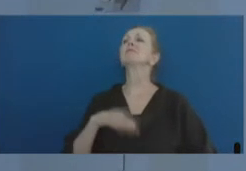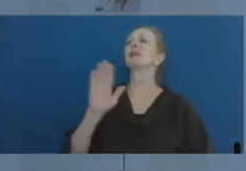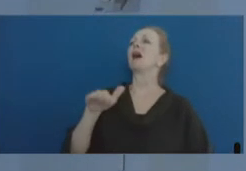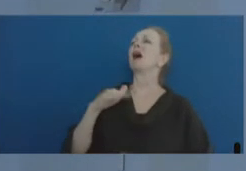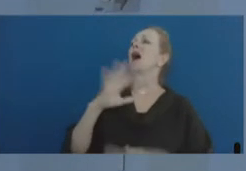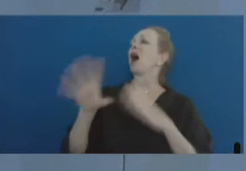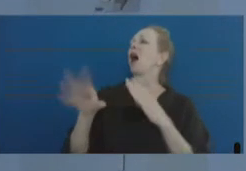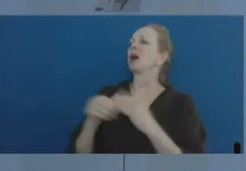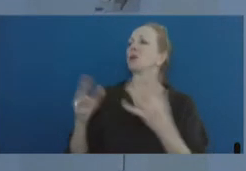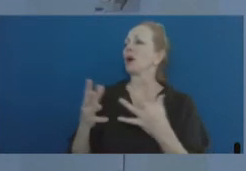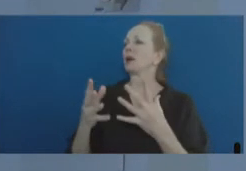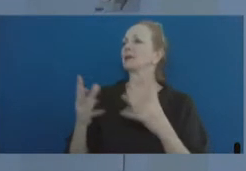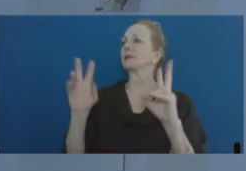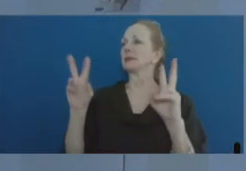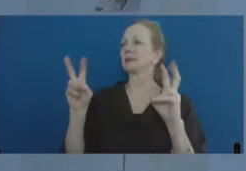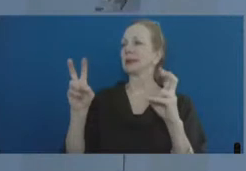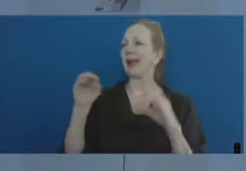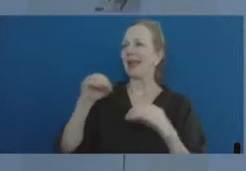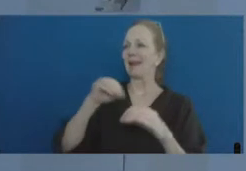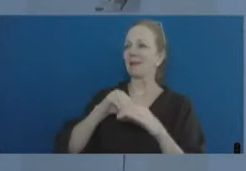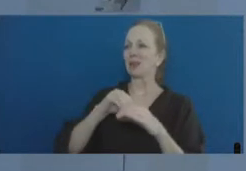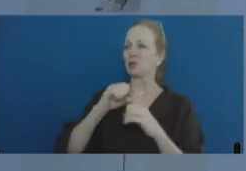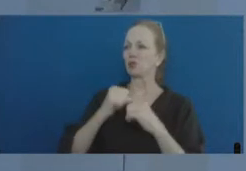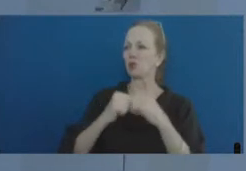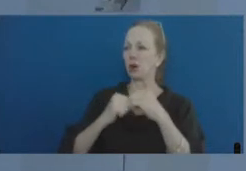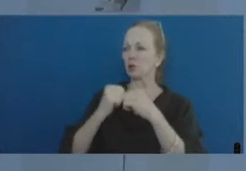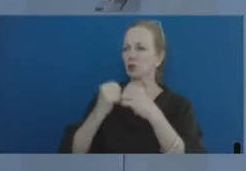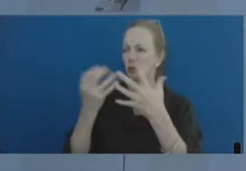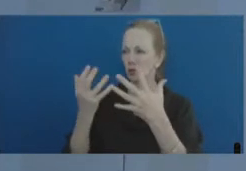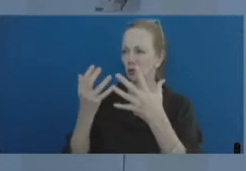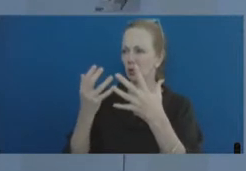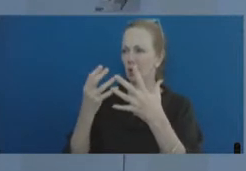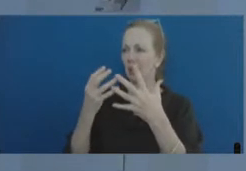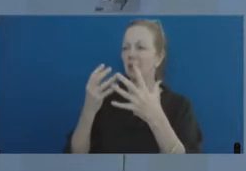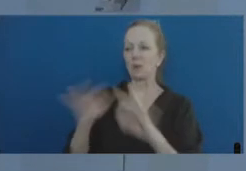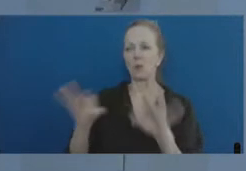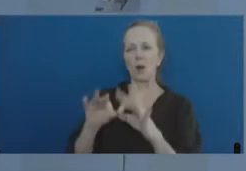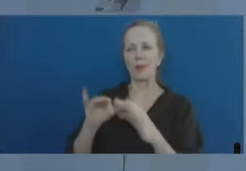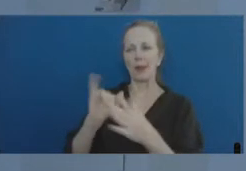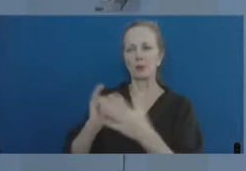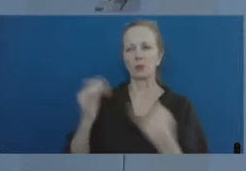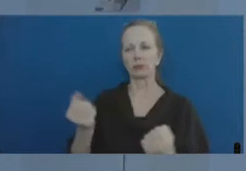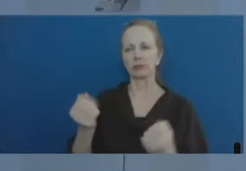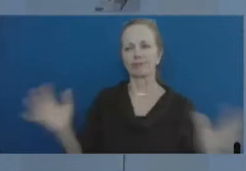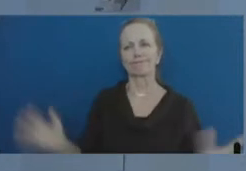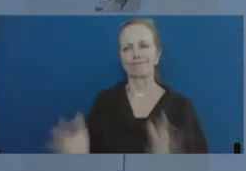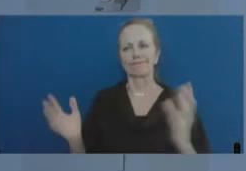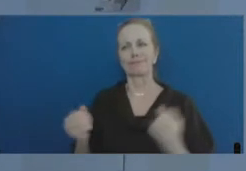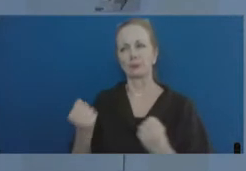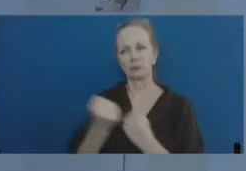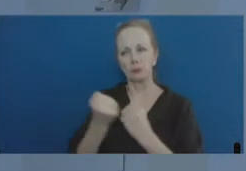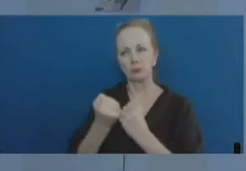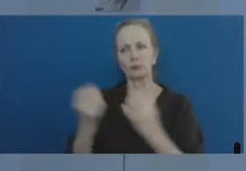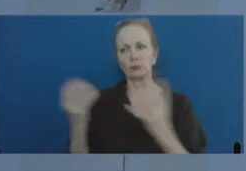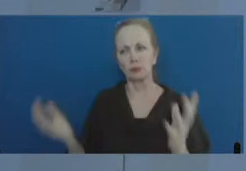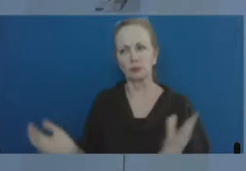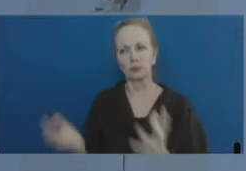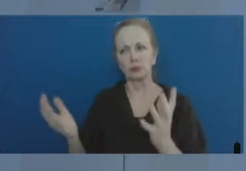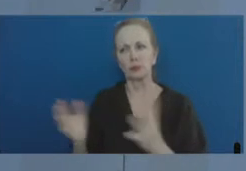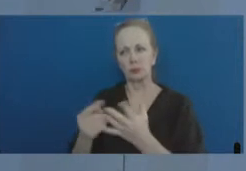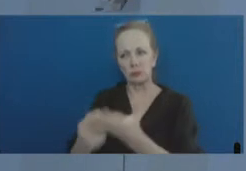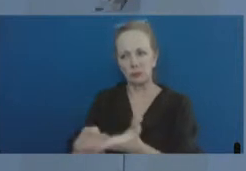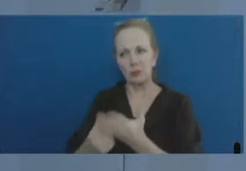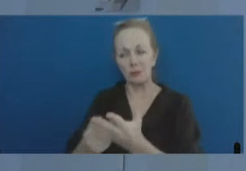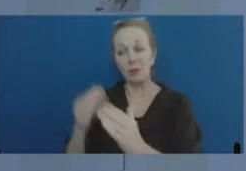was just an important piece, and that's why we pushed for the infrastructure discussion. If we can balance the